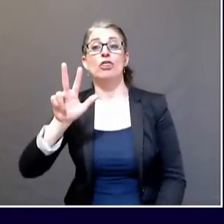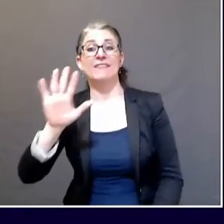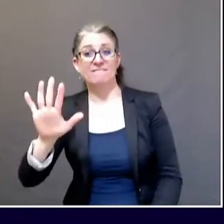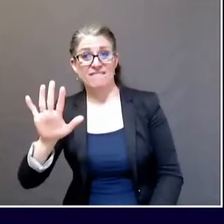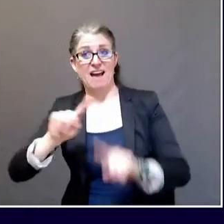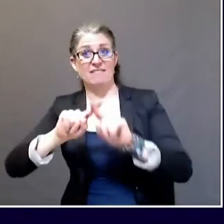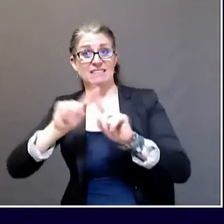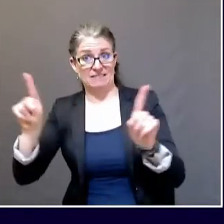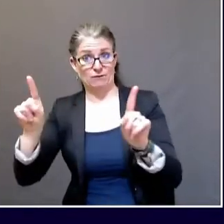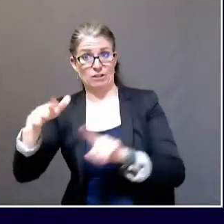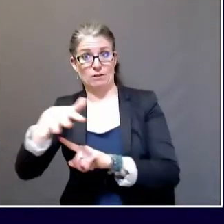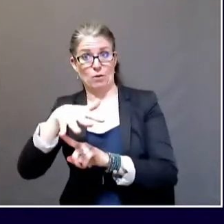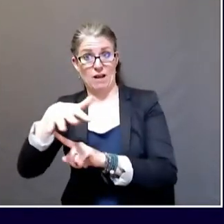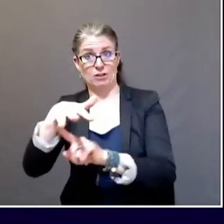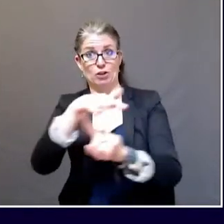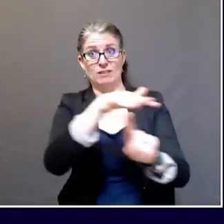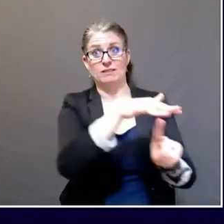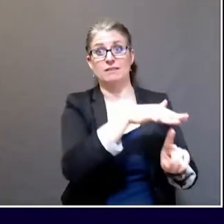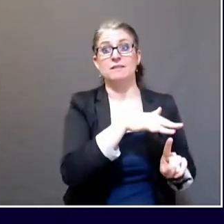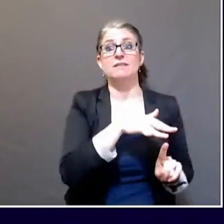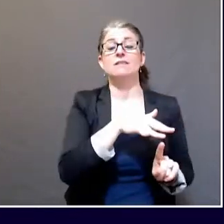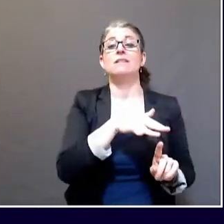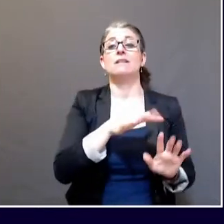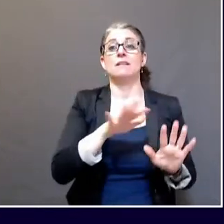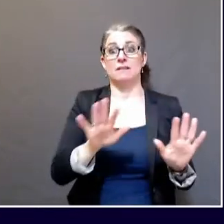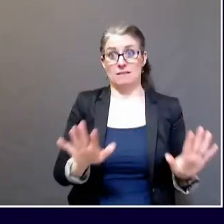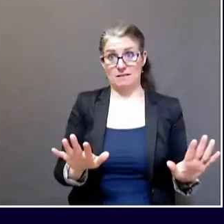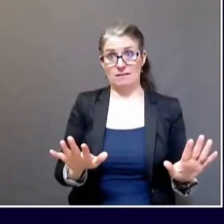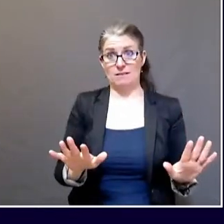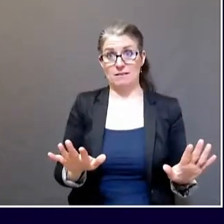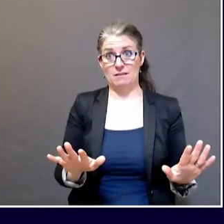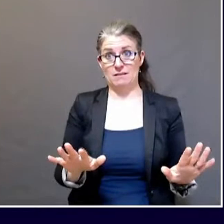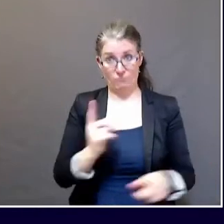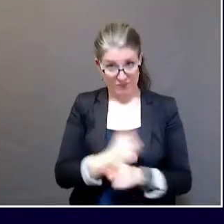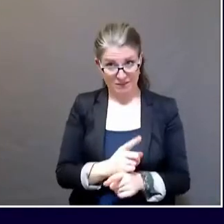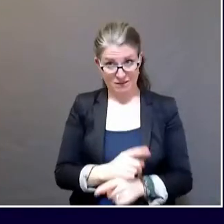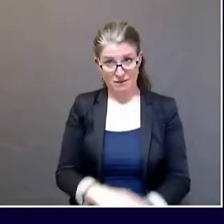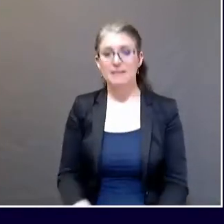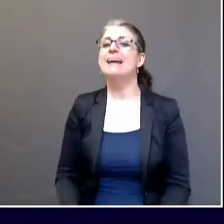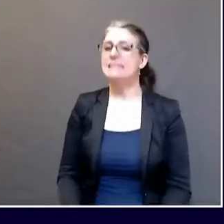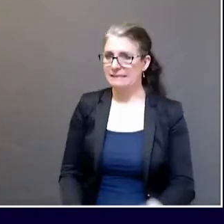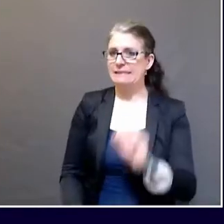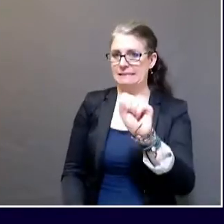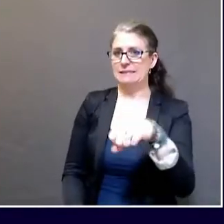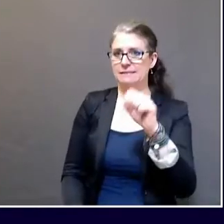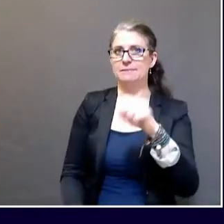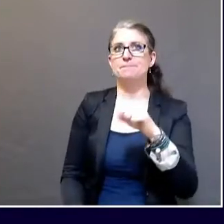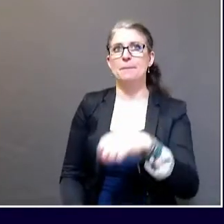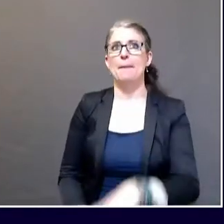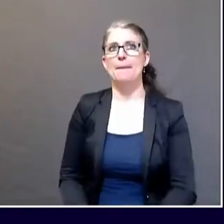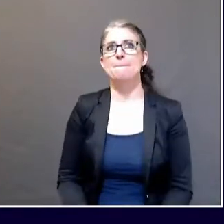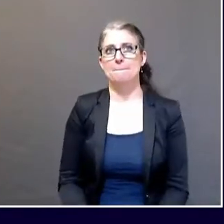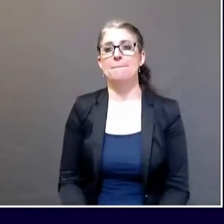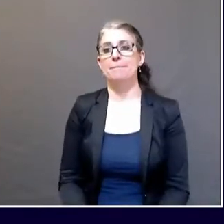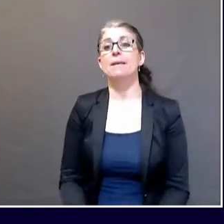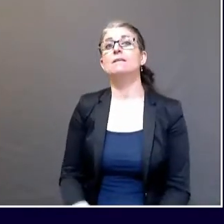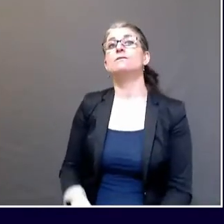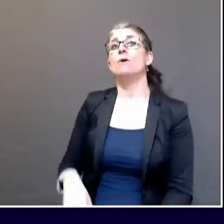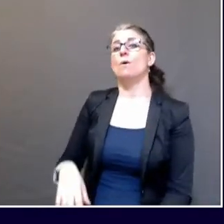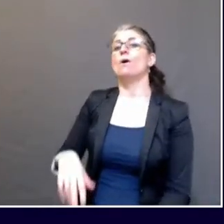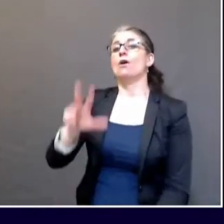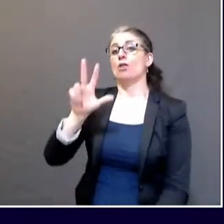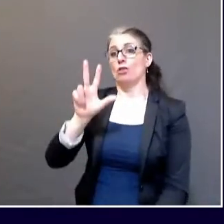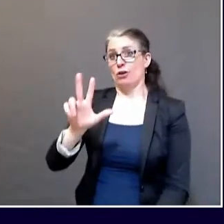the state. And at all of those, we found that the monitor on the outside of the box